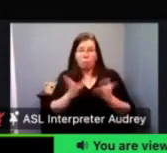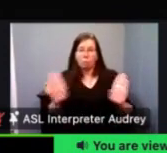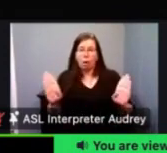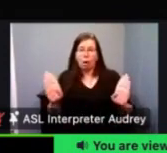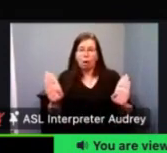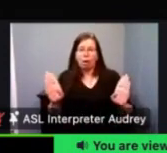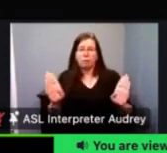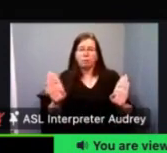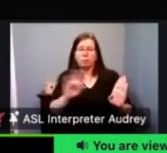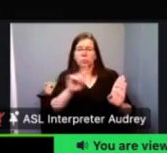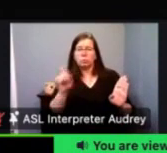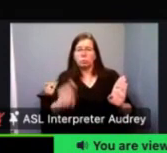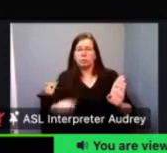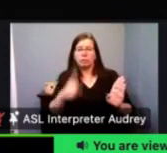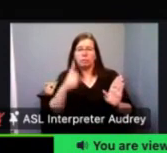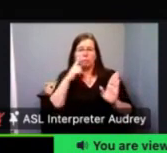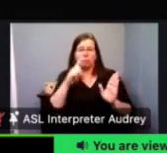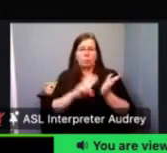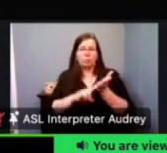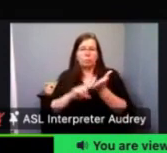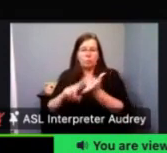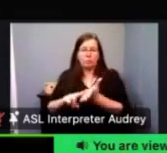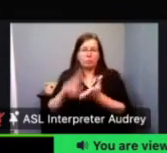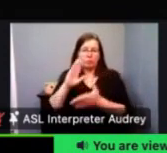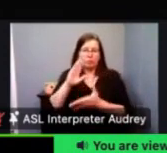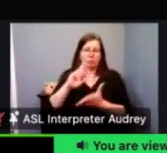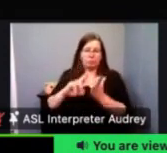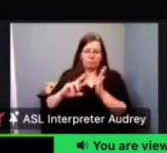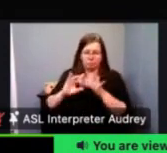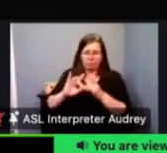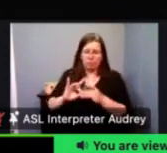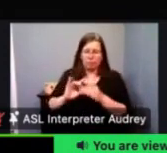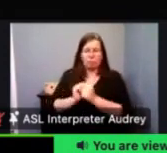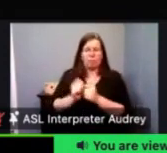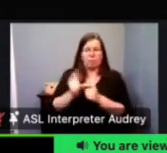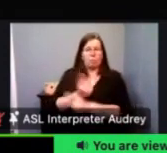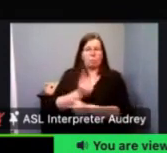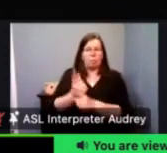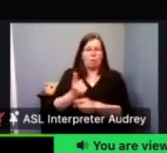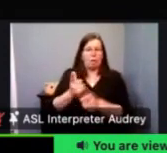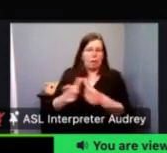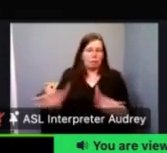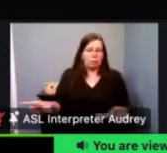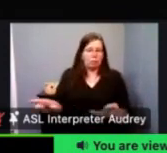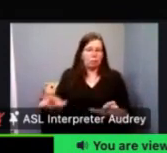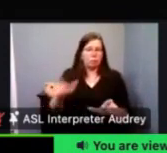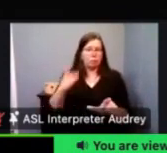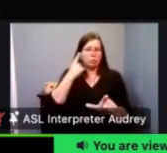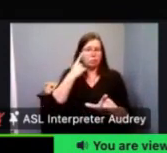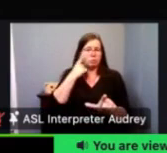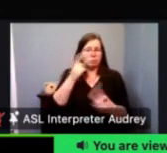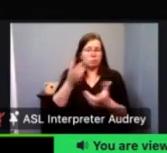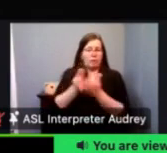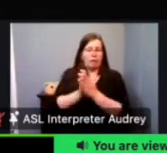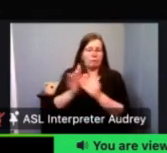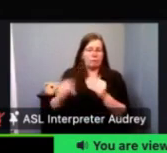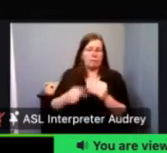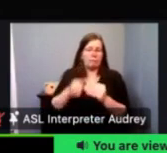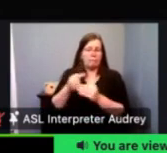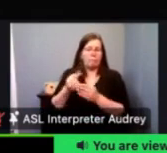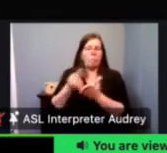of question to ask on a registration that would use language that's appropriate to ask about what sorts